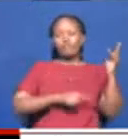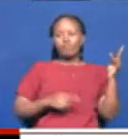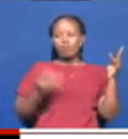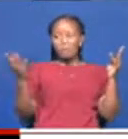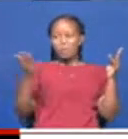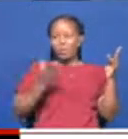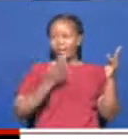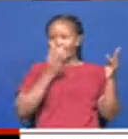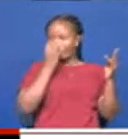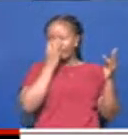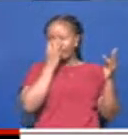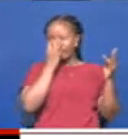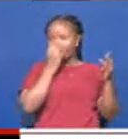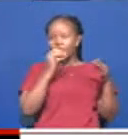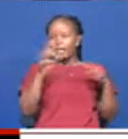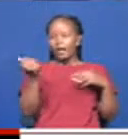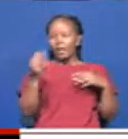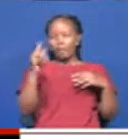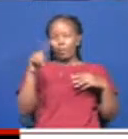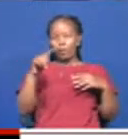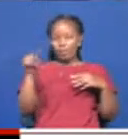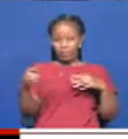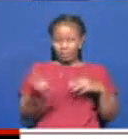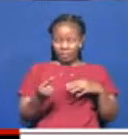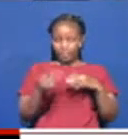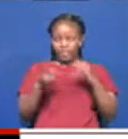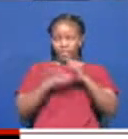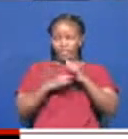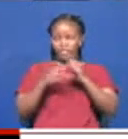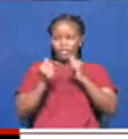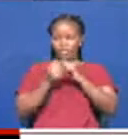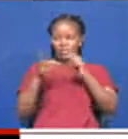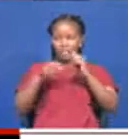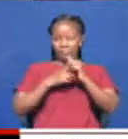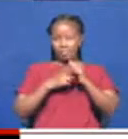unit. Another 1,717 are under the